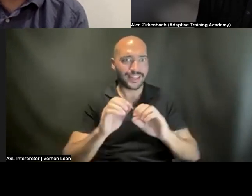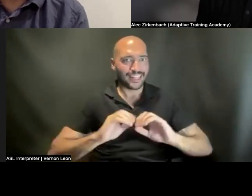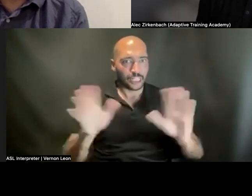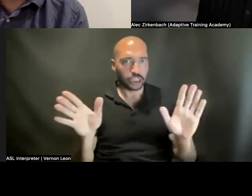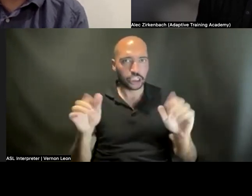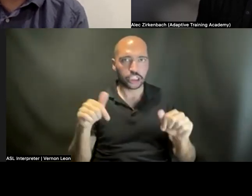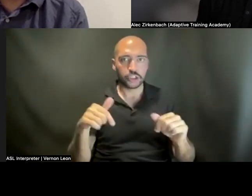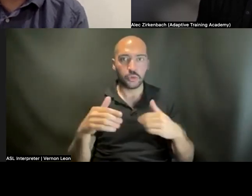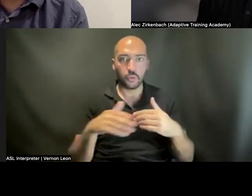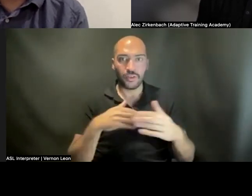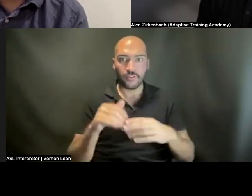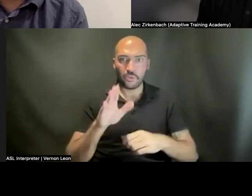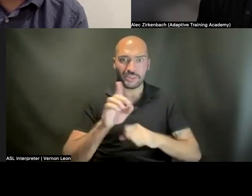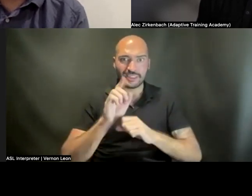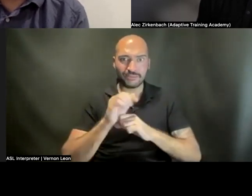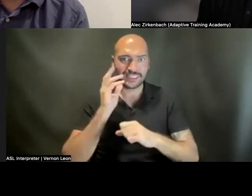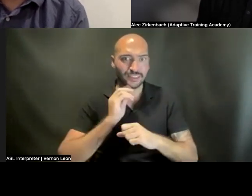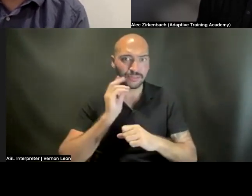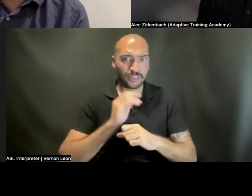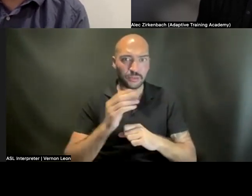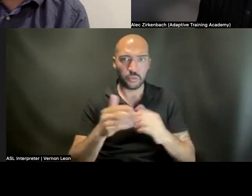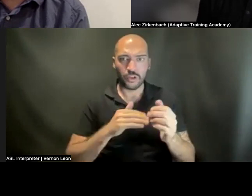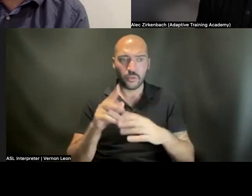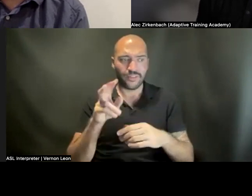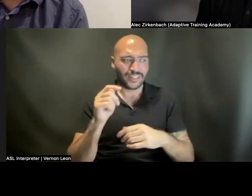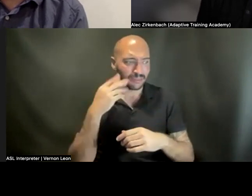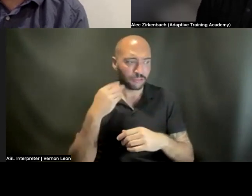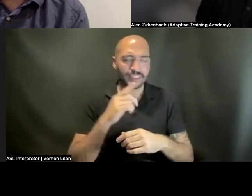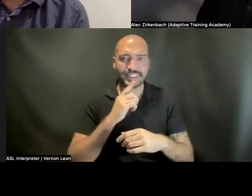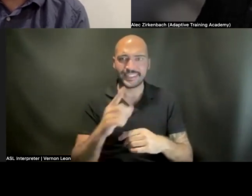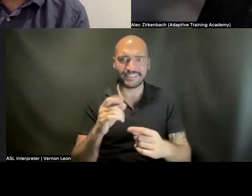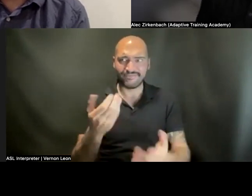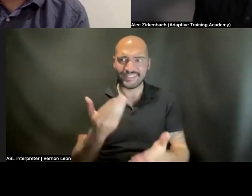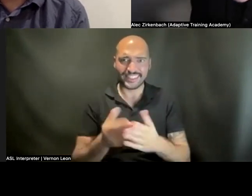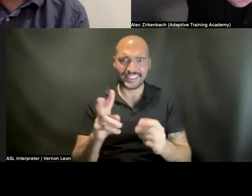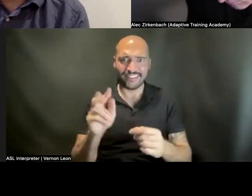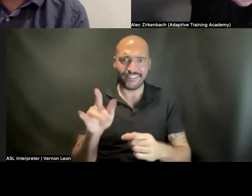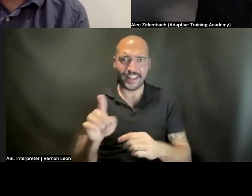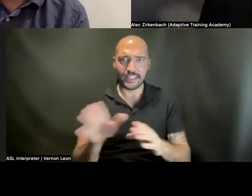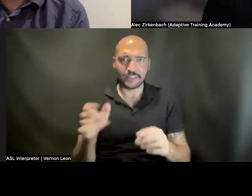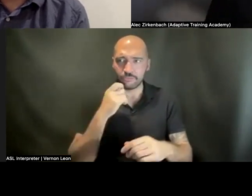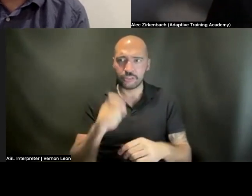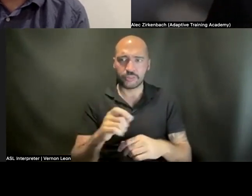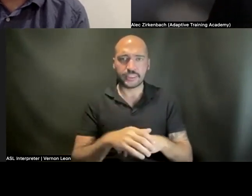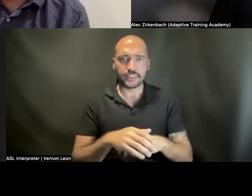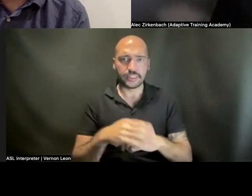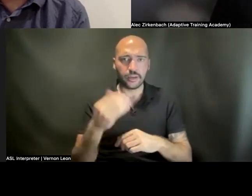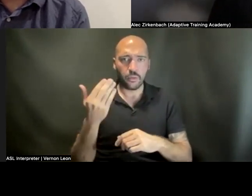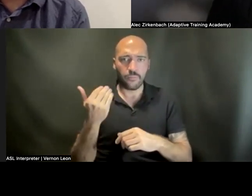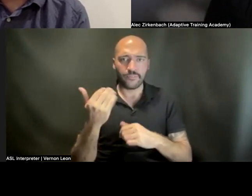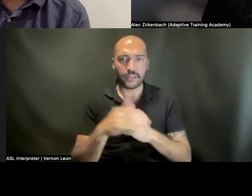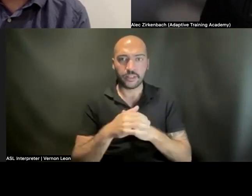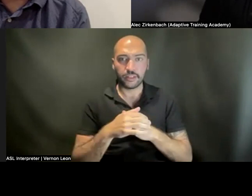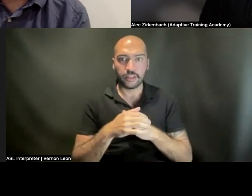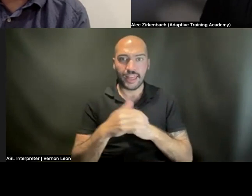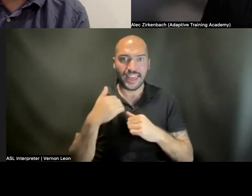that whatever your disability experience, whatever your veteran experience is valid. And hopefully, I think the hope in